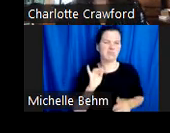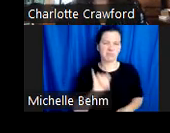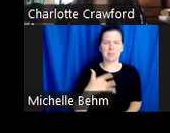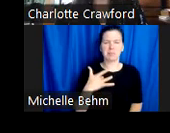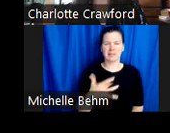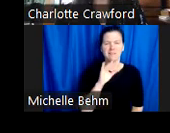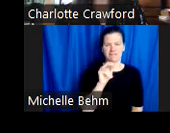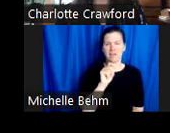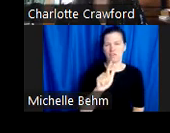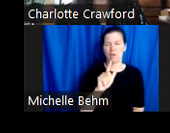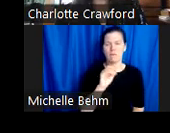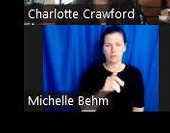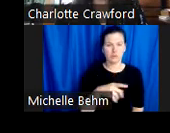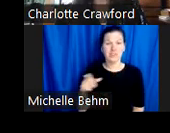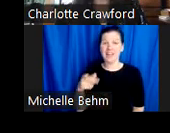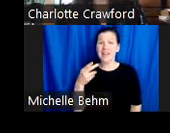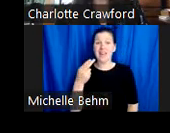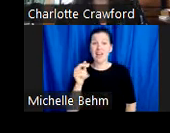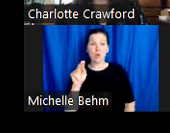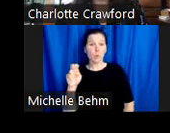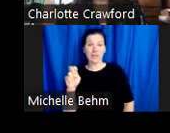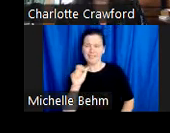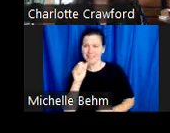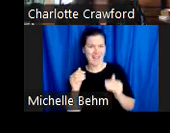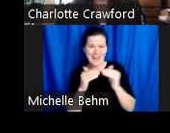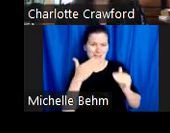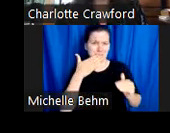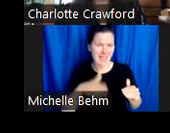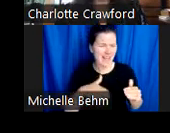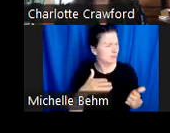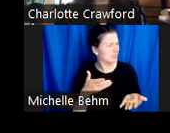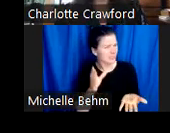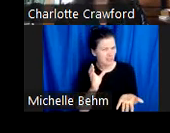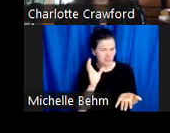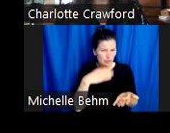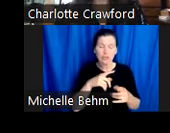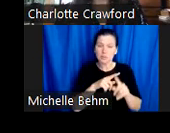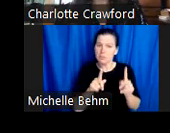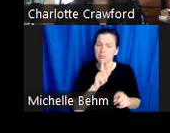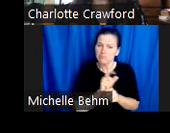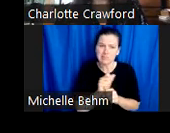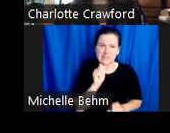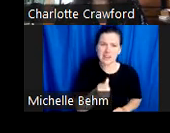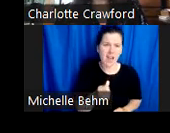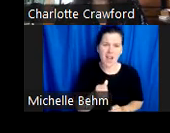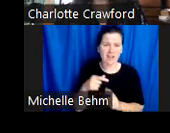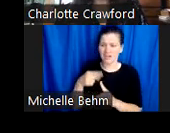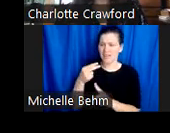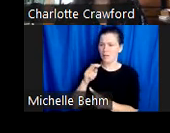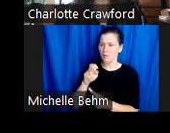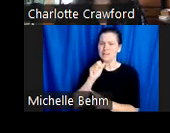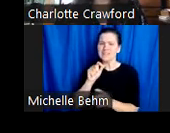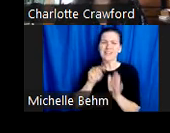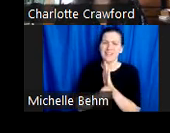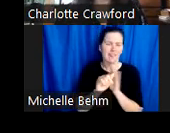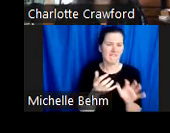as bad as fentanyl. It sounds strange to say, but it's not. It doesn't kill somebody as quickly.